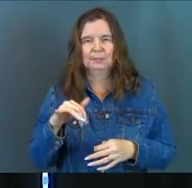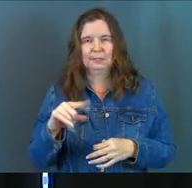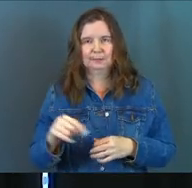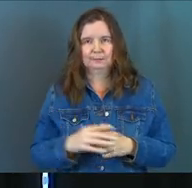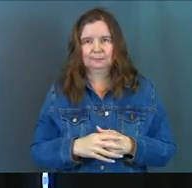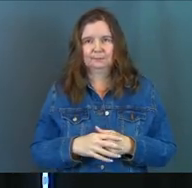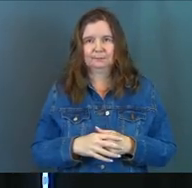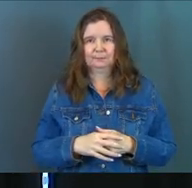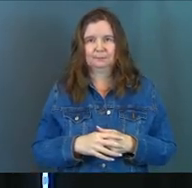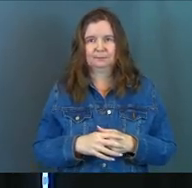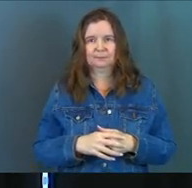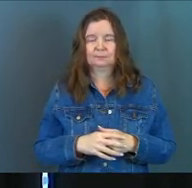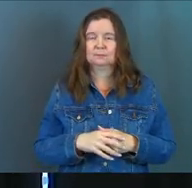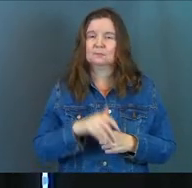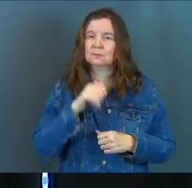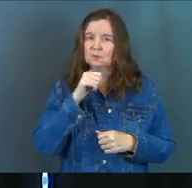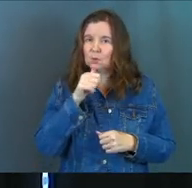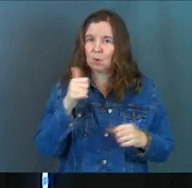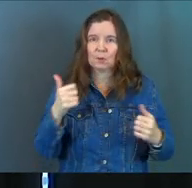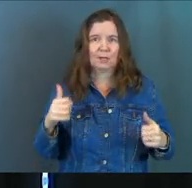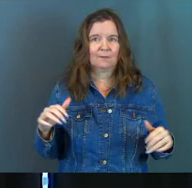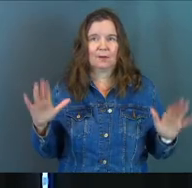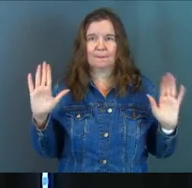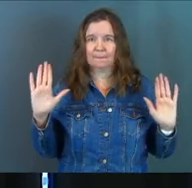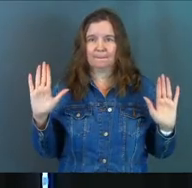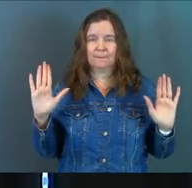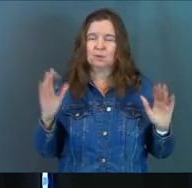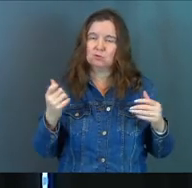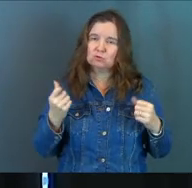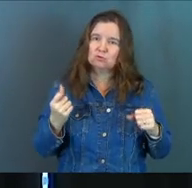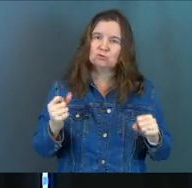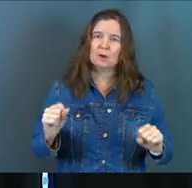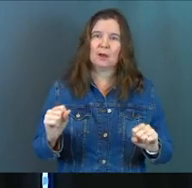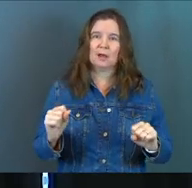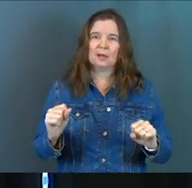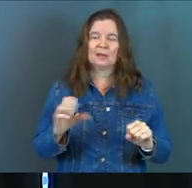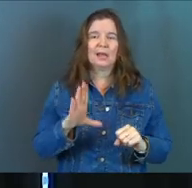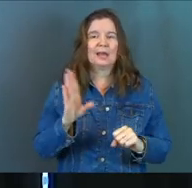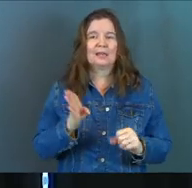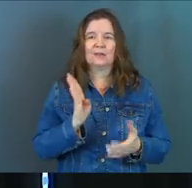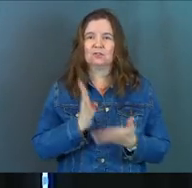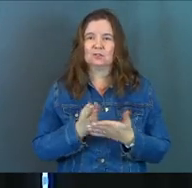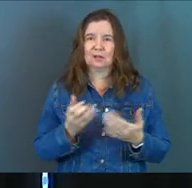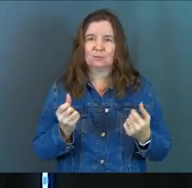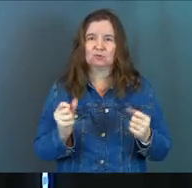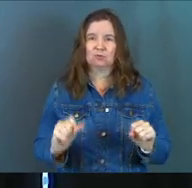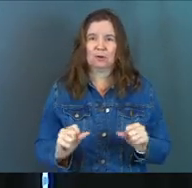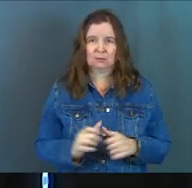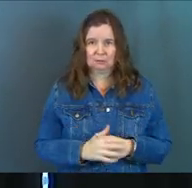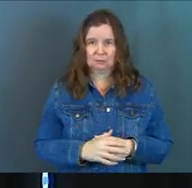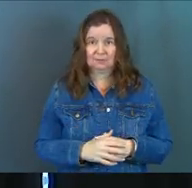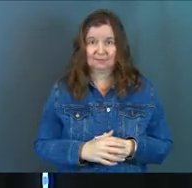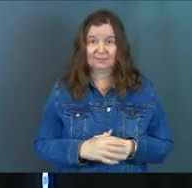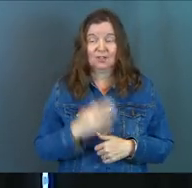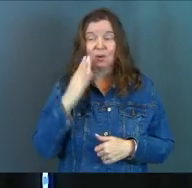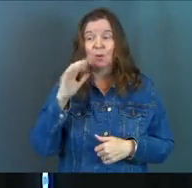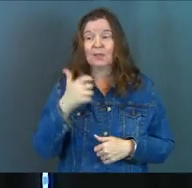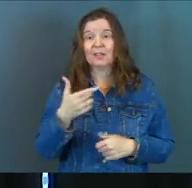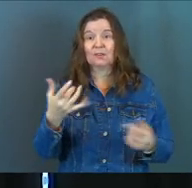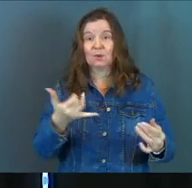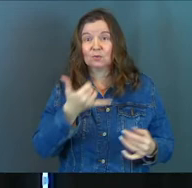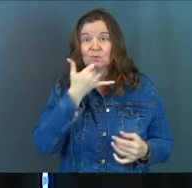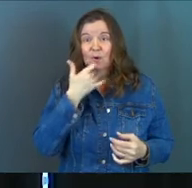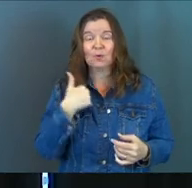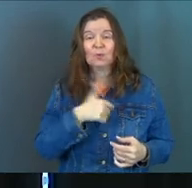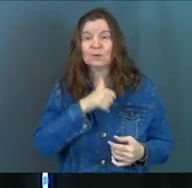it. Don't give up. Try and never stop trying. You know, another thing that goes